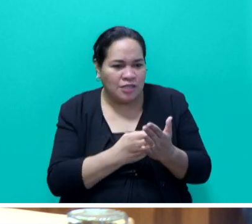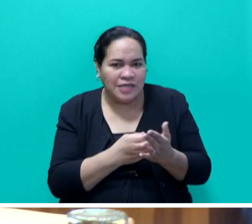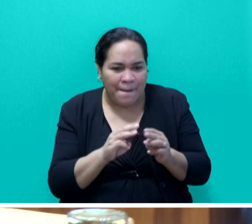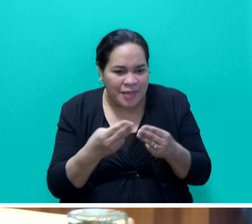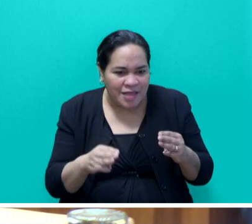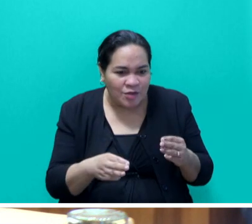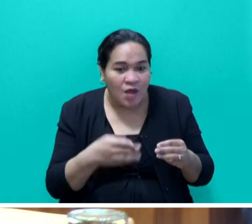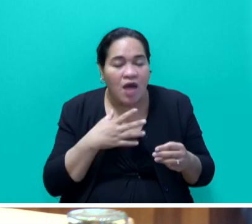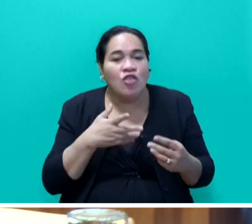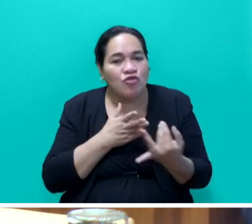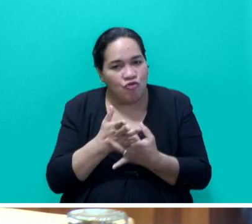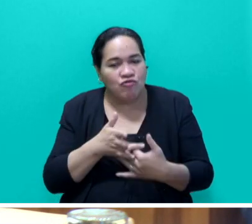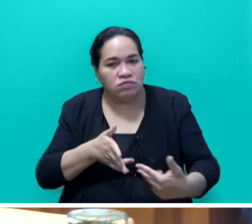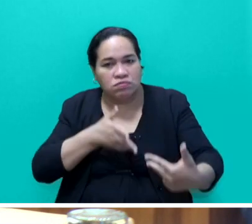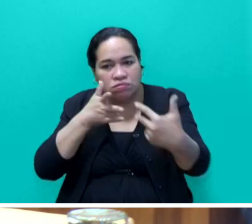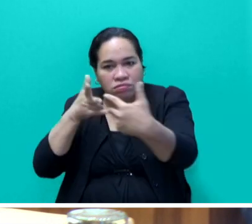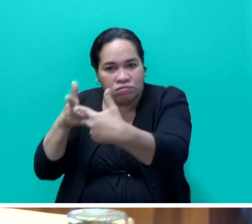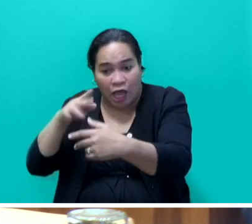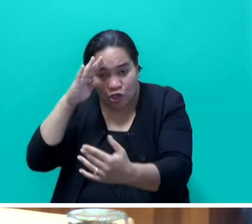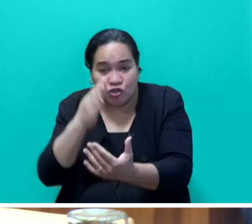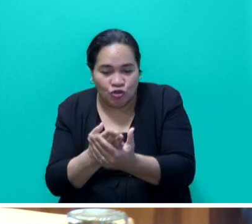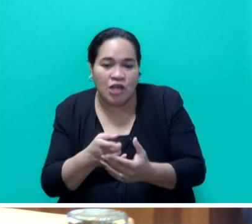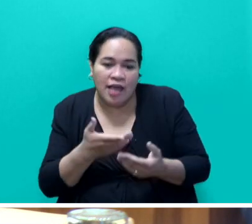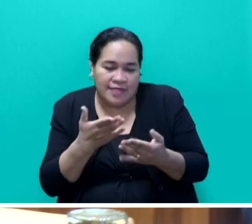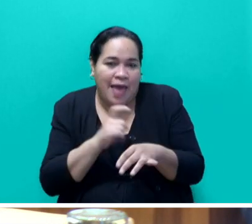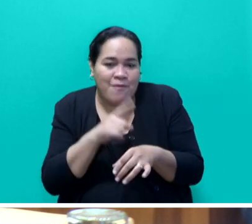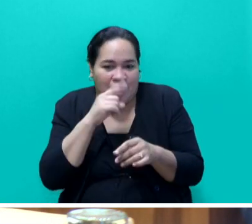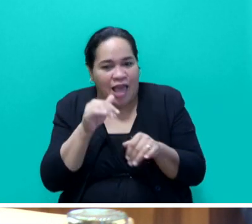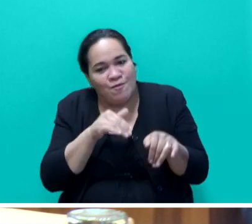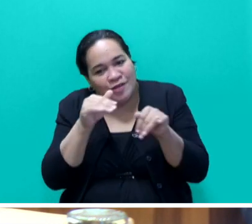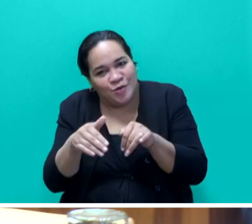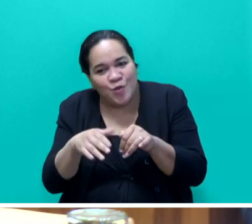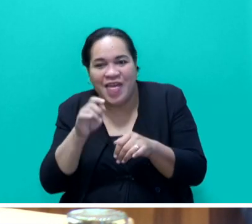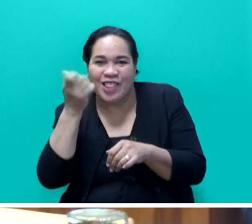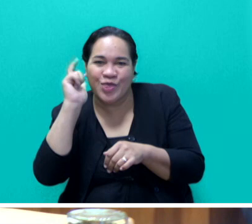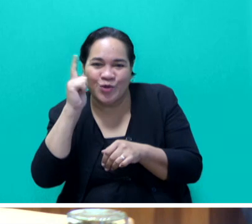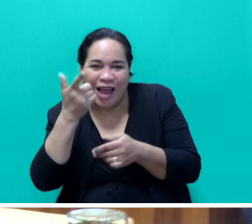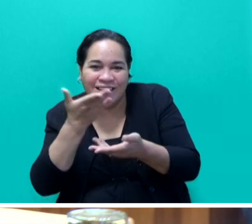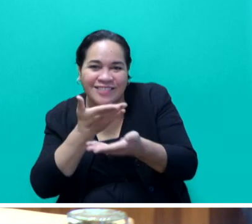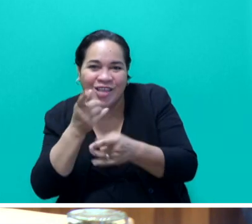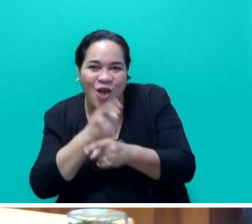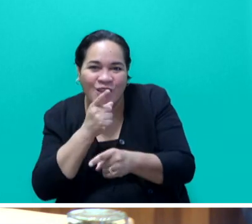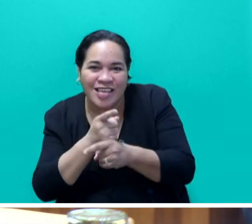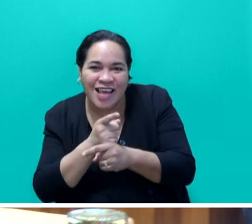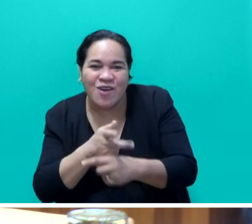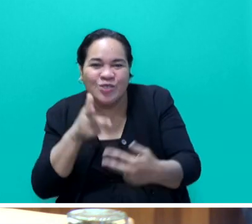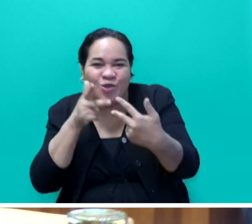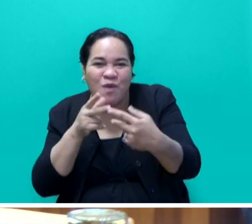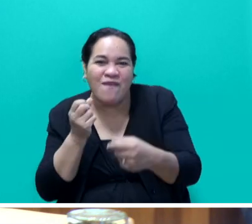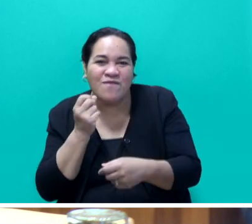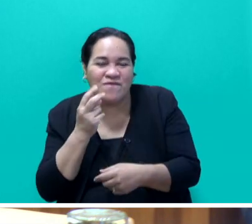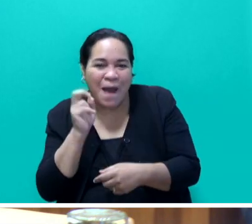digital platforms, and students are given time to interact with the tutors by Zoom, Viber, and